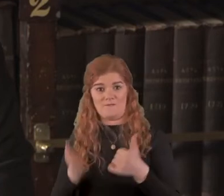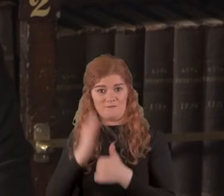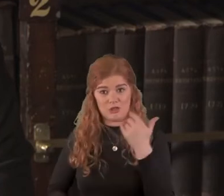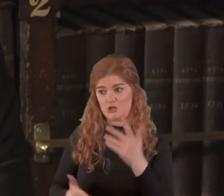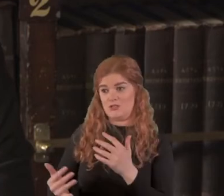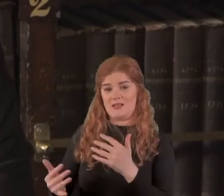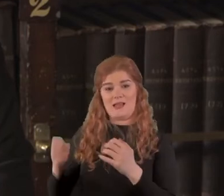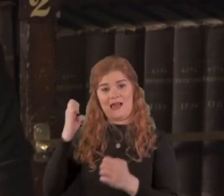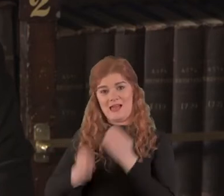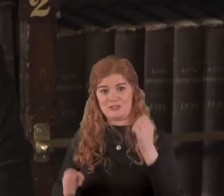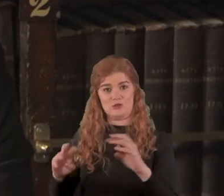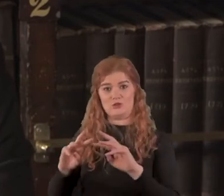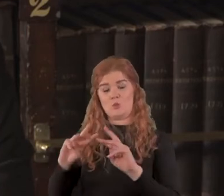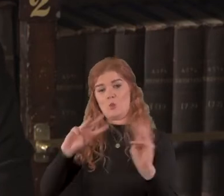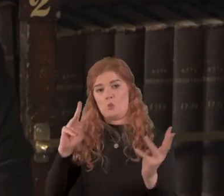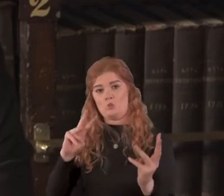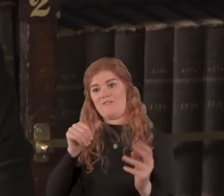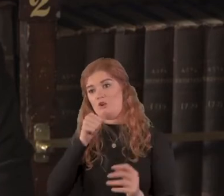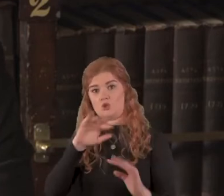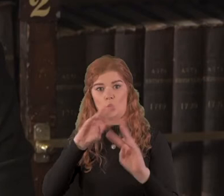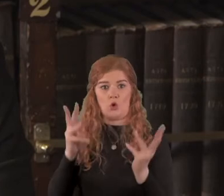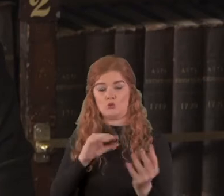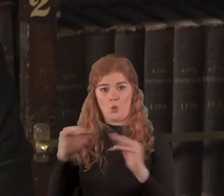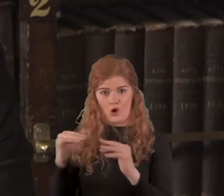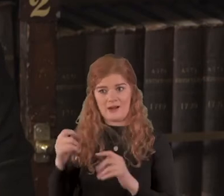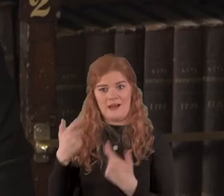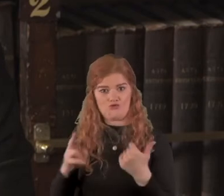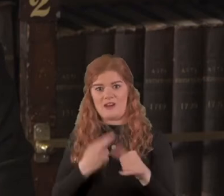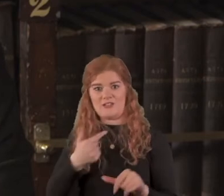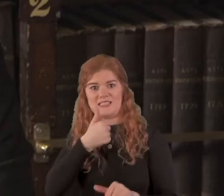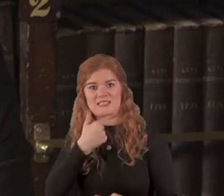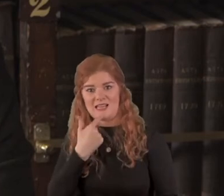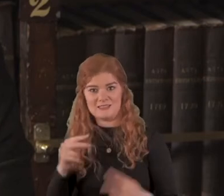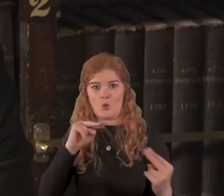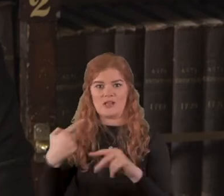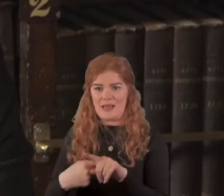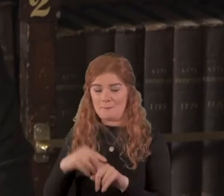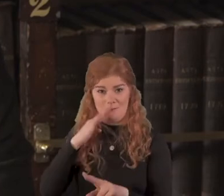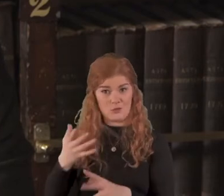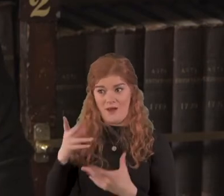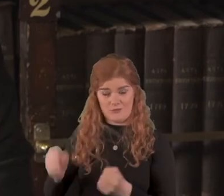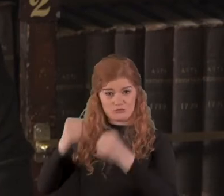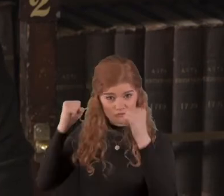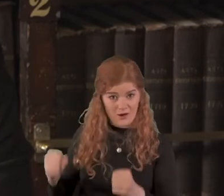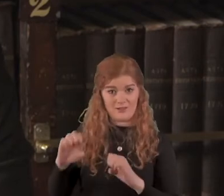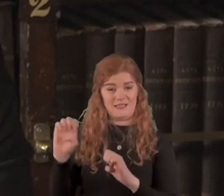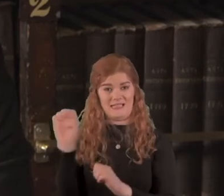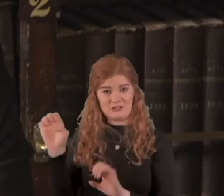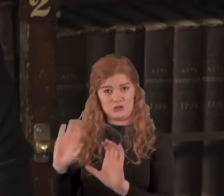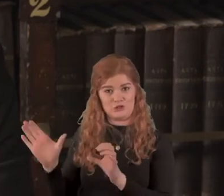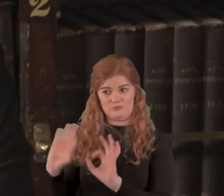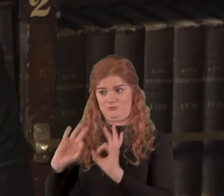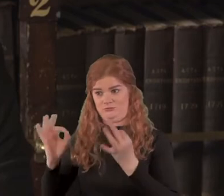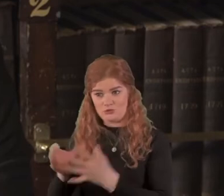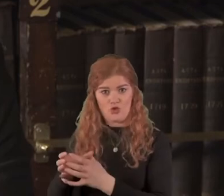end the treaties to end the First World War. So you have a very heavy-hitting British delegation. By